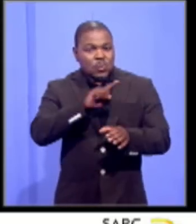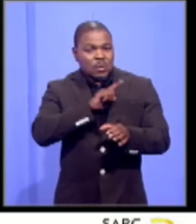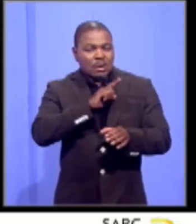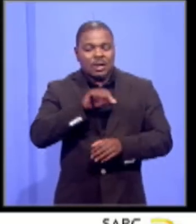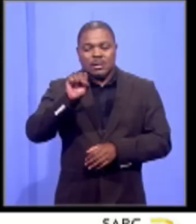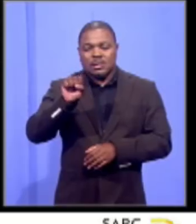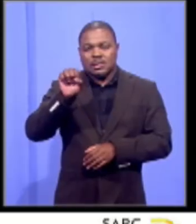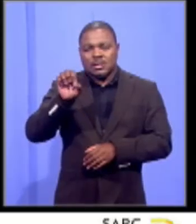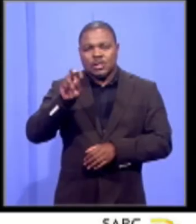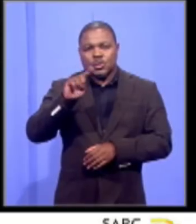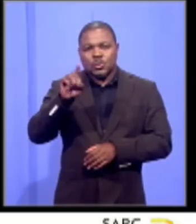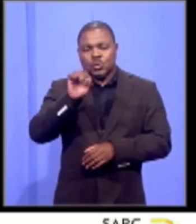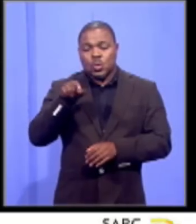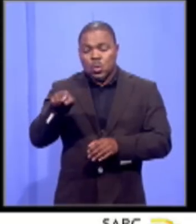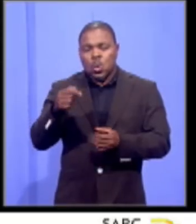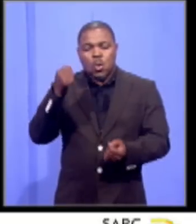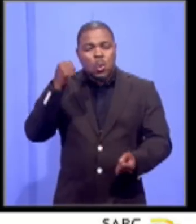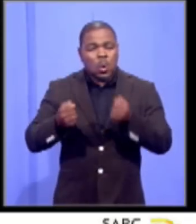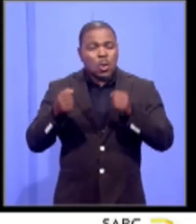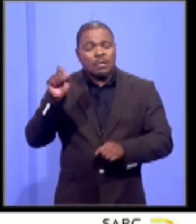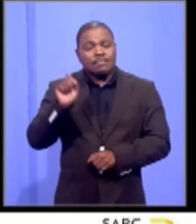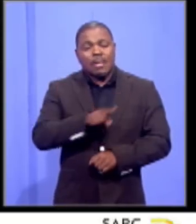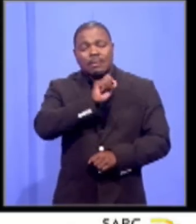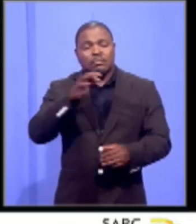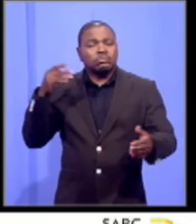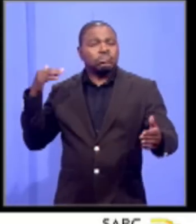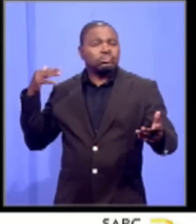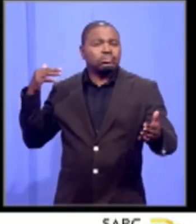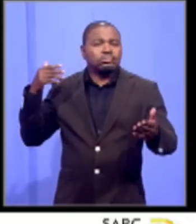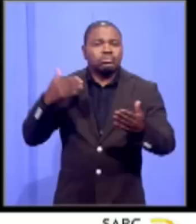wa Senzo Meyiwa e le kgale o sekwa